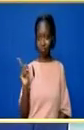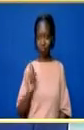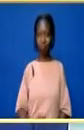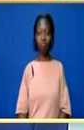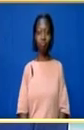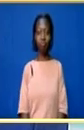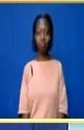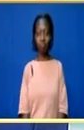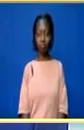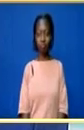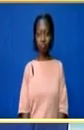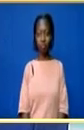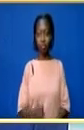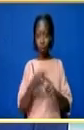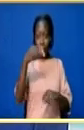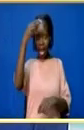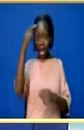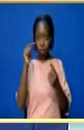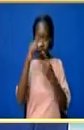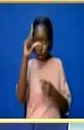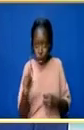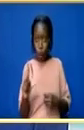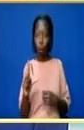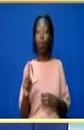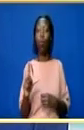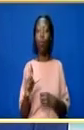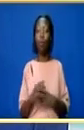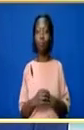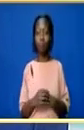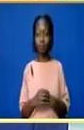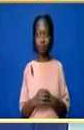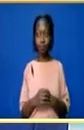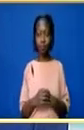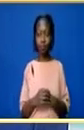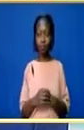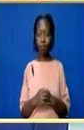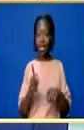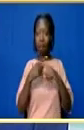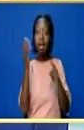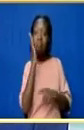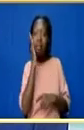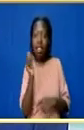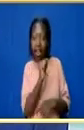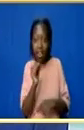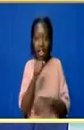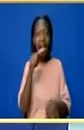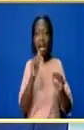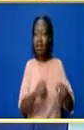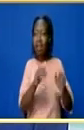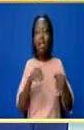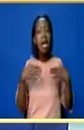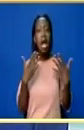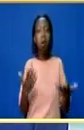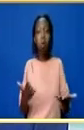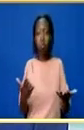You go top to bottom. From the upper side to the lower side. But your grandma goes sideways.